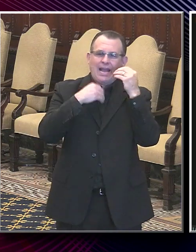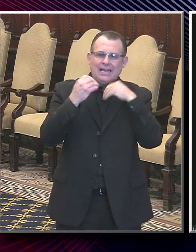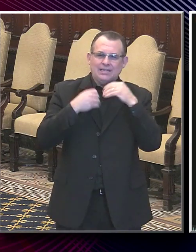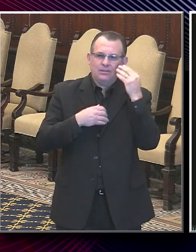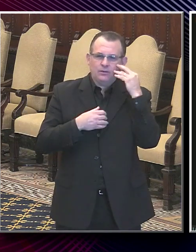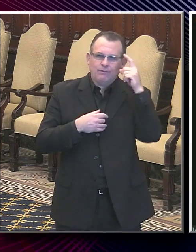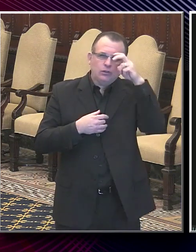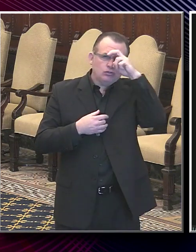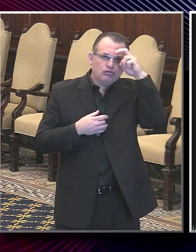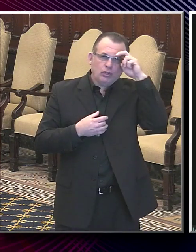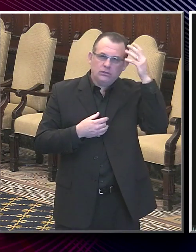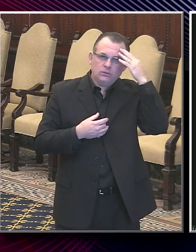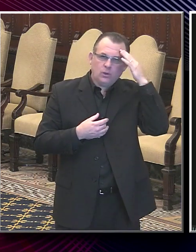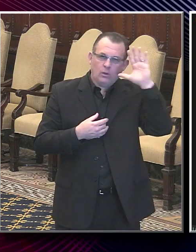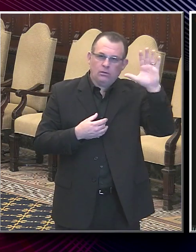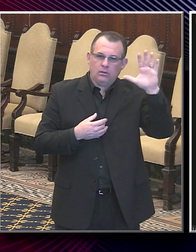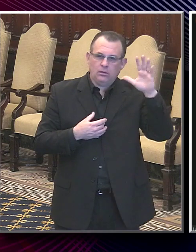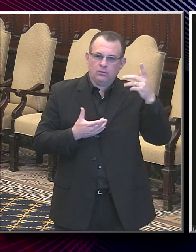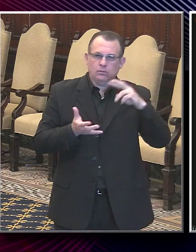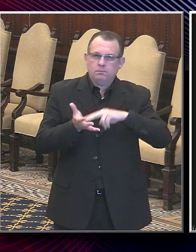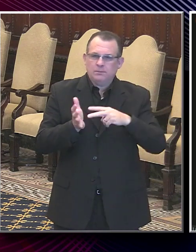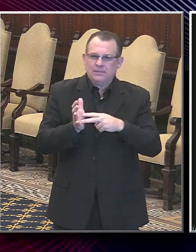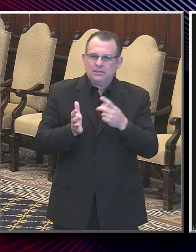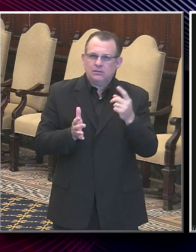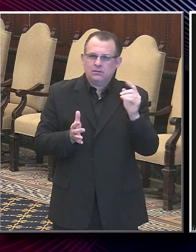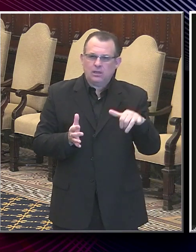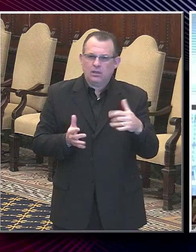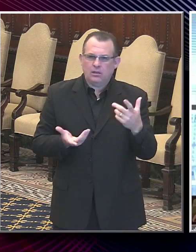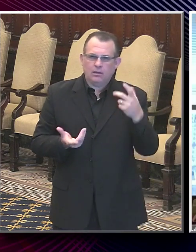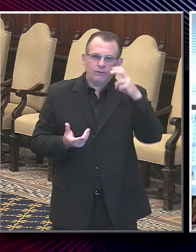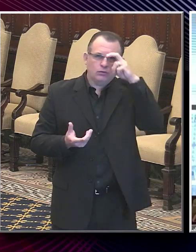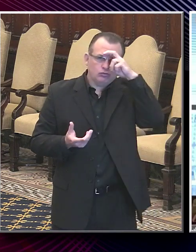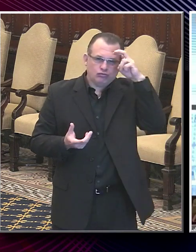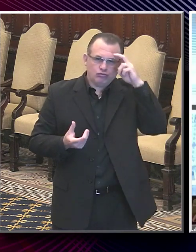operations now with walk-up orders? Yes.